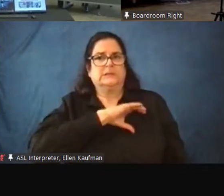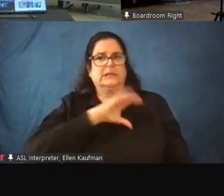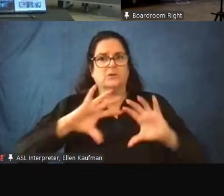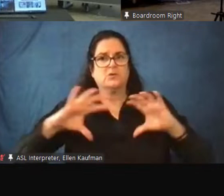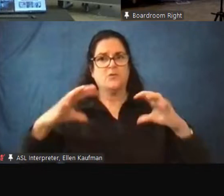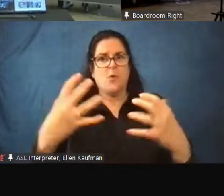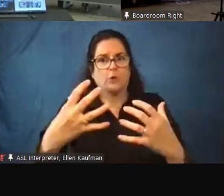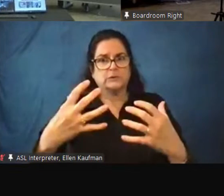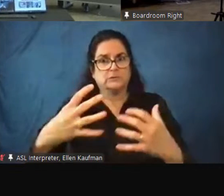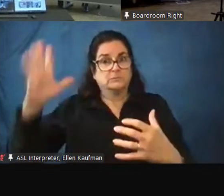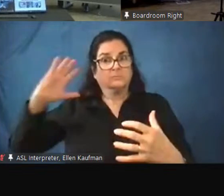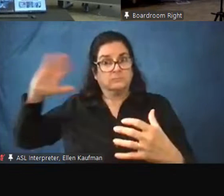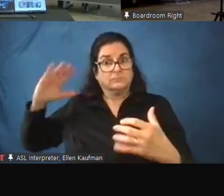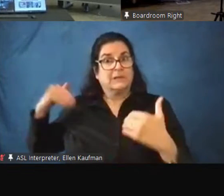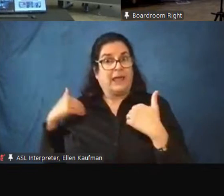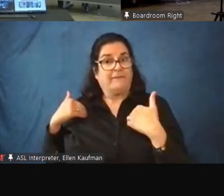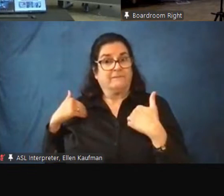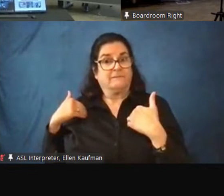should be in consideration.